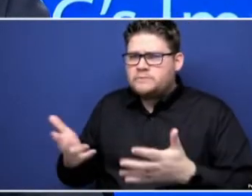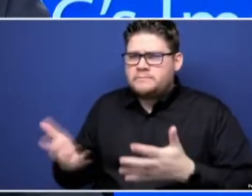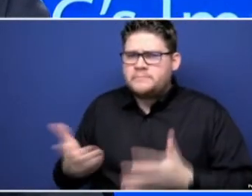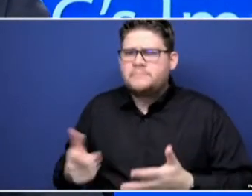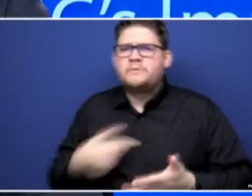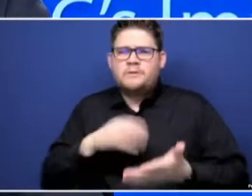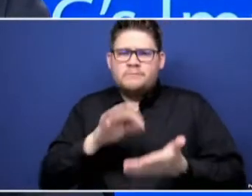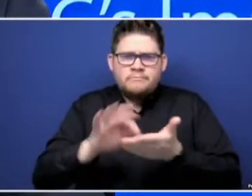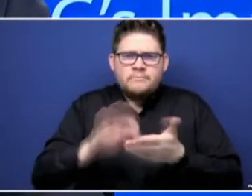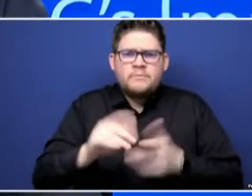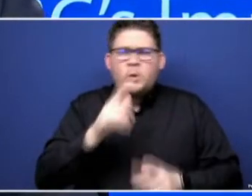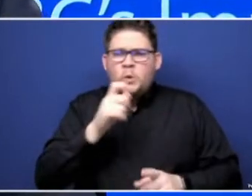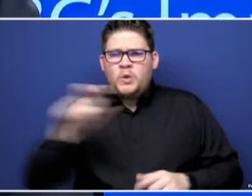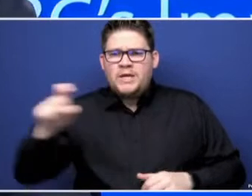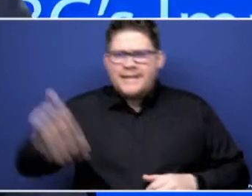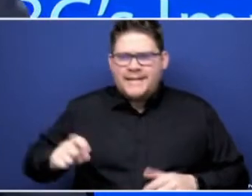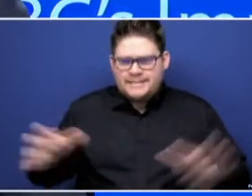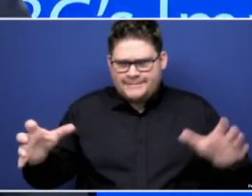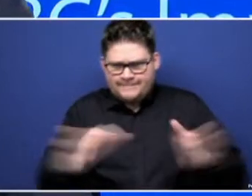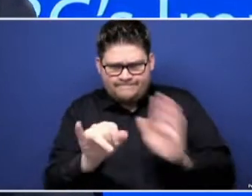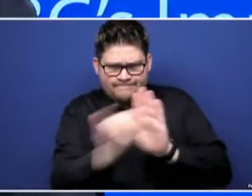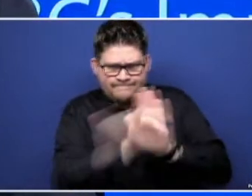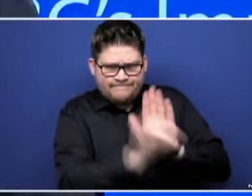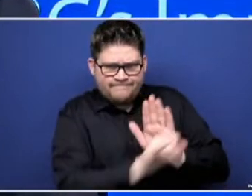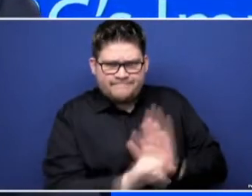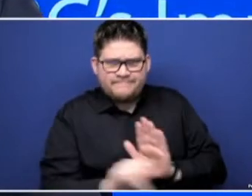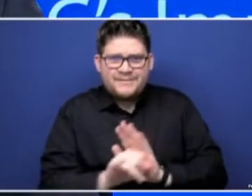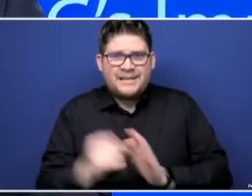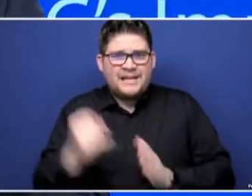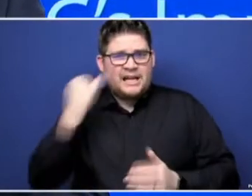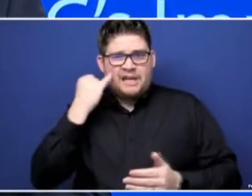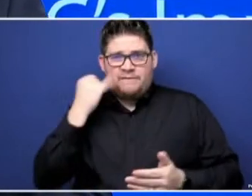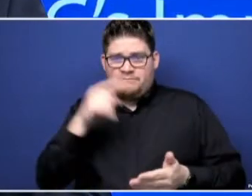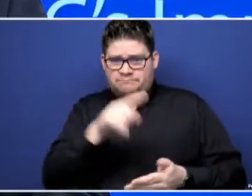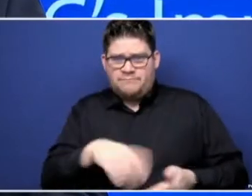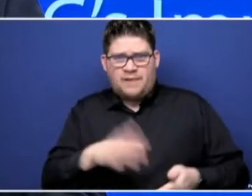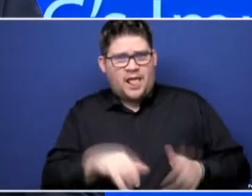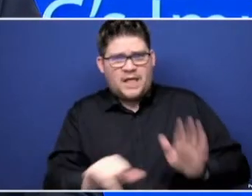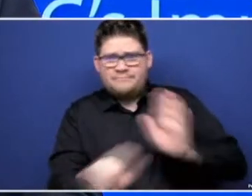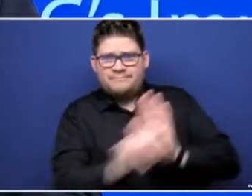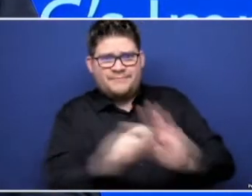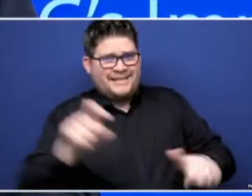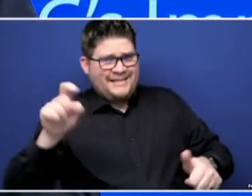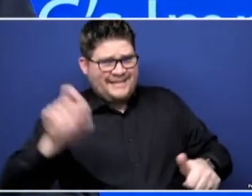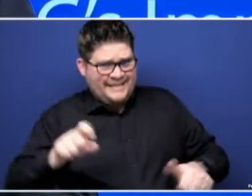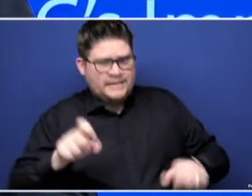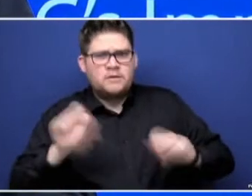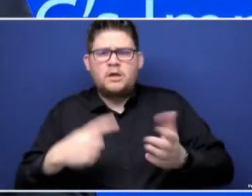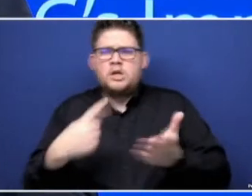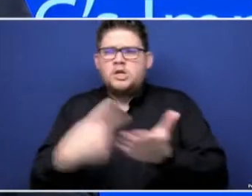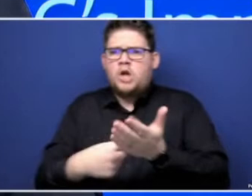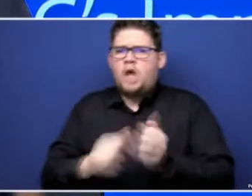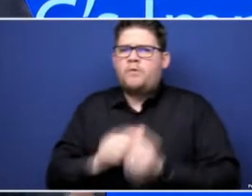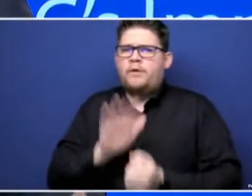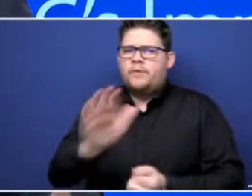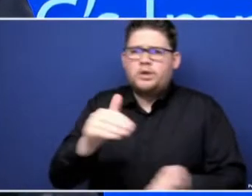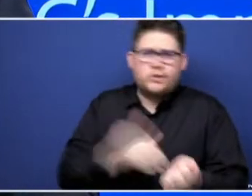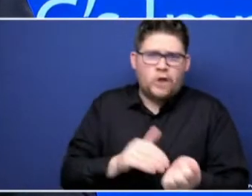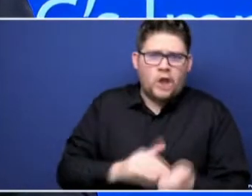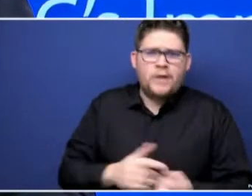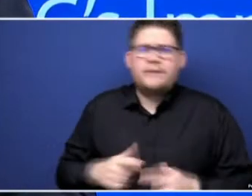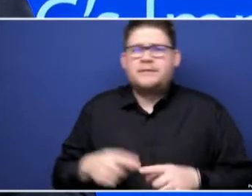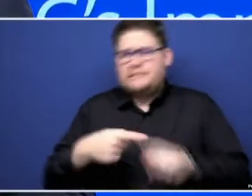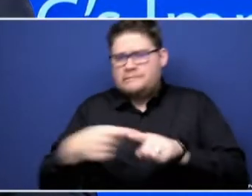schools? Well, again, I've been comfortable from the beginning with the plans that were put in place because they